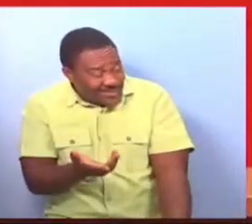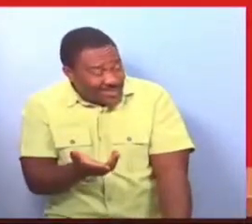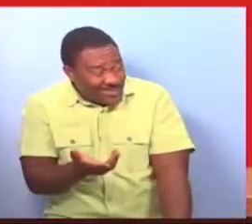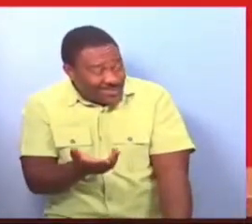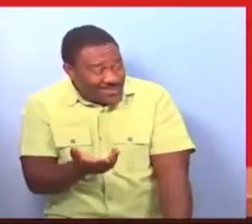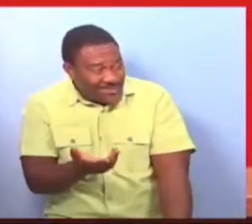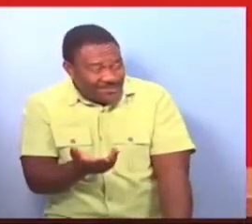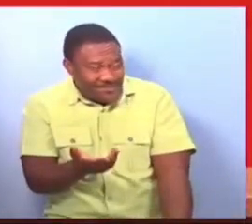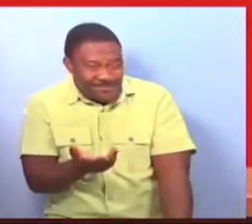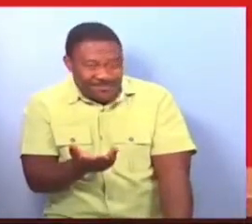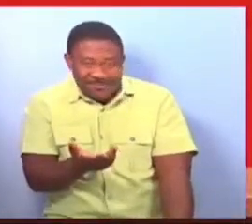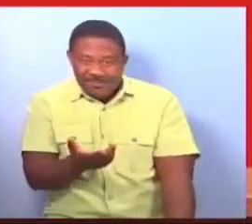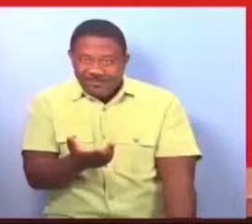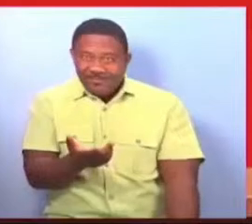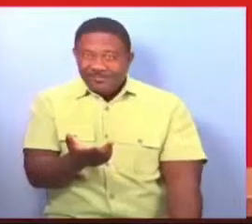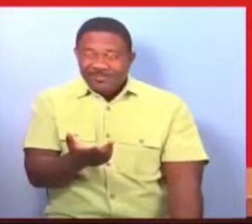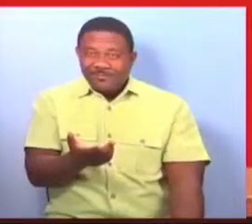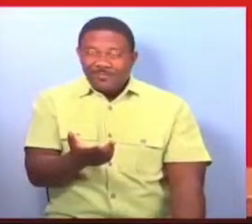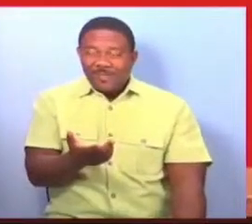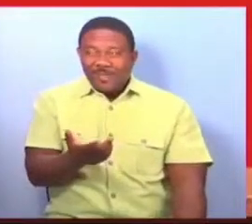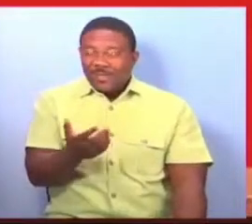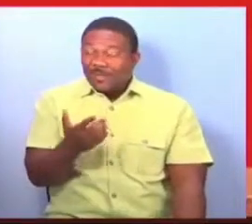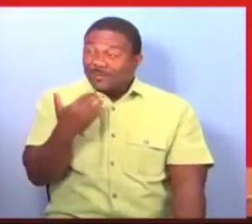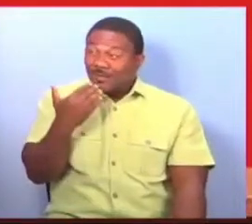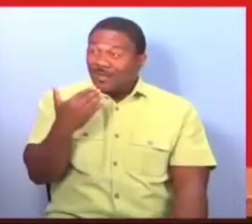Mr. Speaker, I'm grateful.